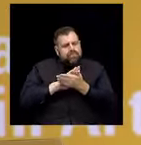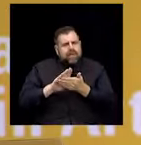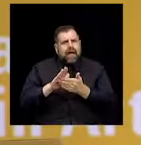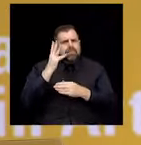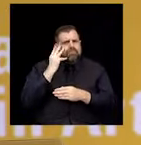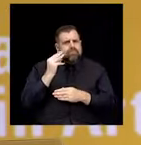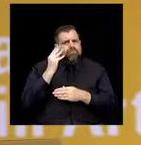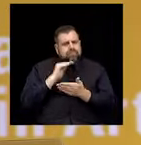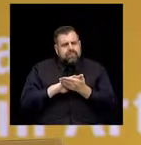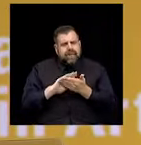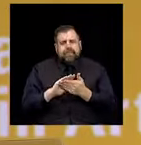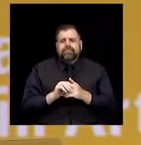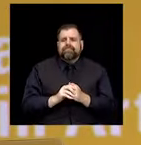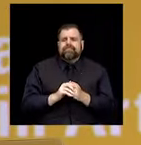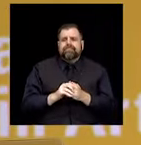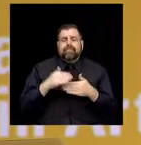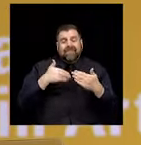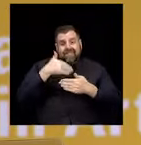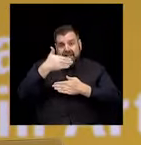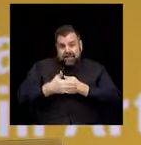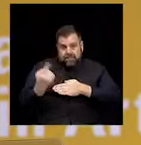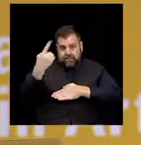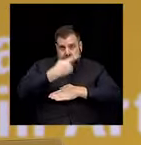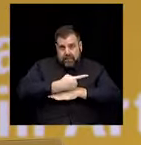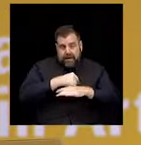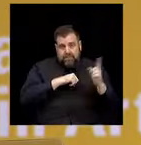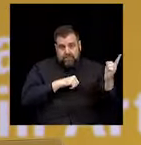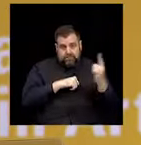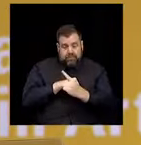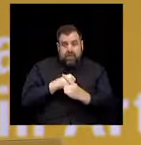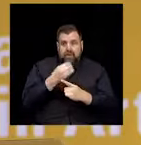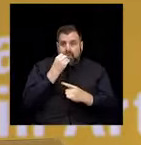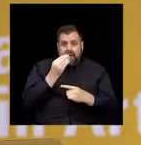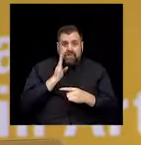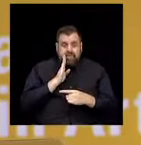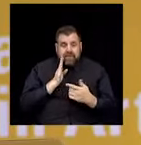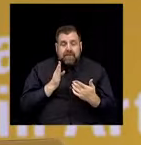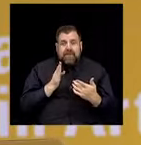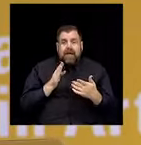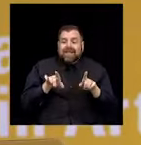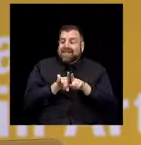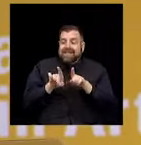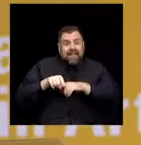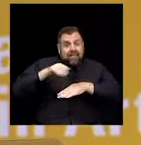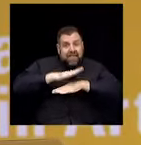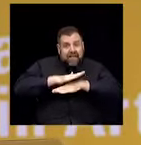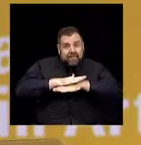next day, when I went down to have breakfast, he sat me at the same table,